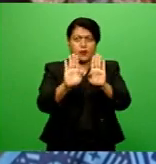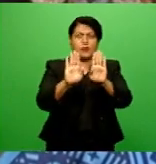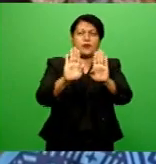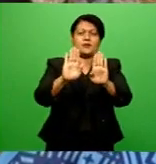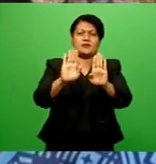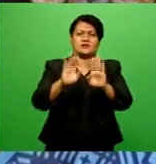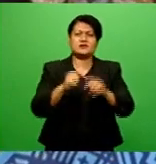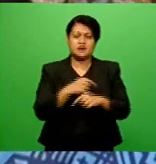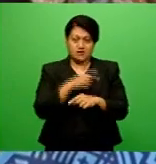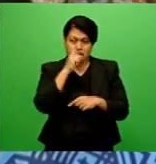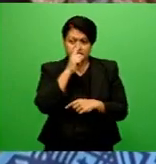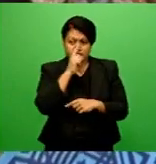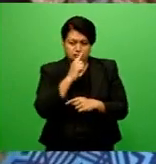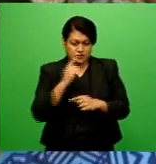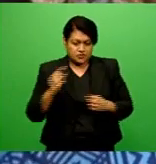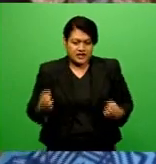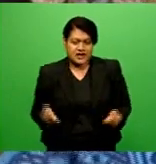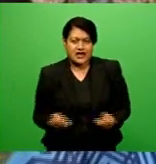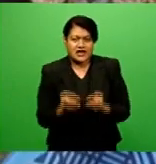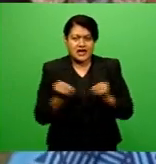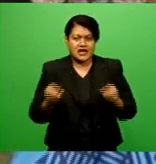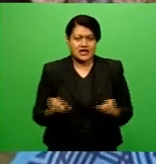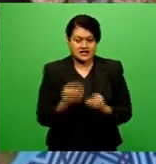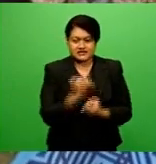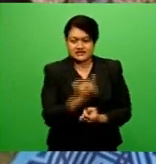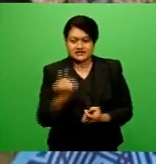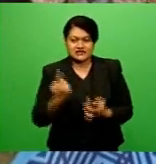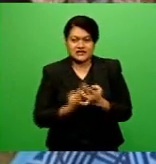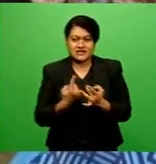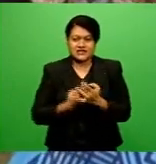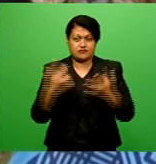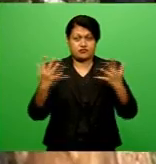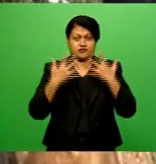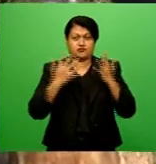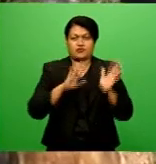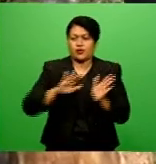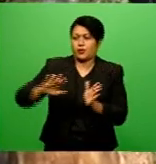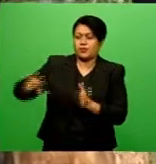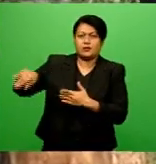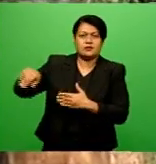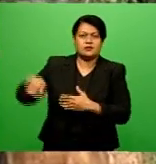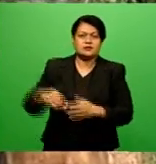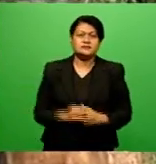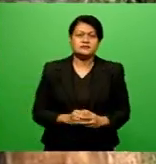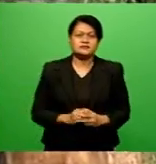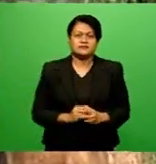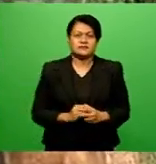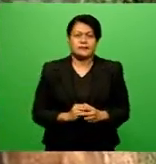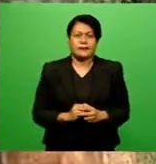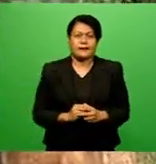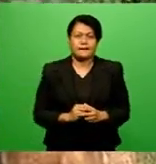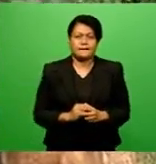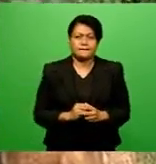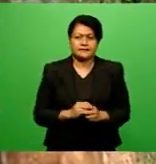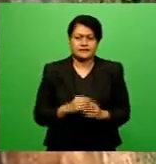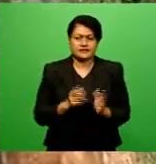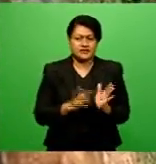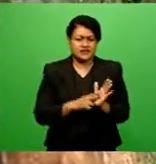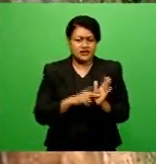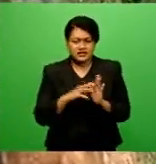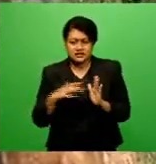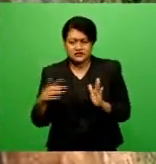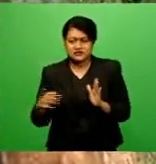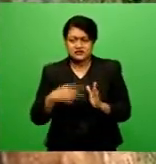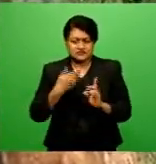motivating each other throughout the night, waiting for the wind to pass. Naingiso says they have been receiving